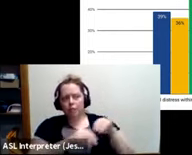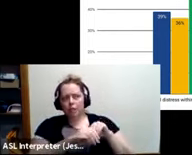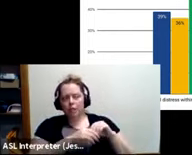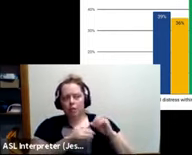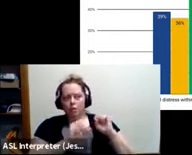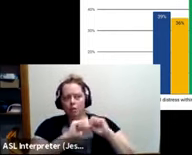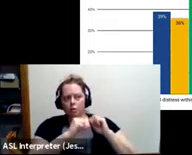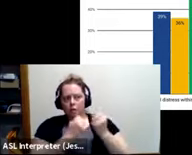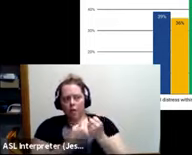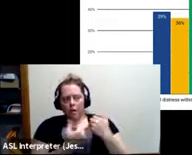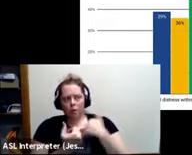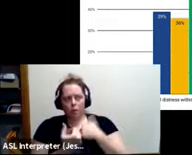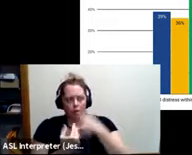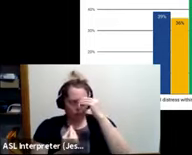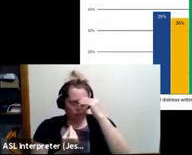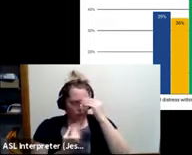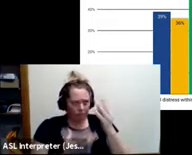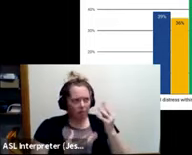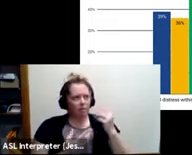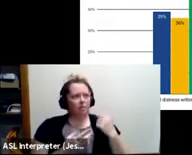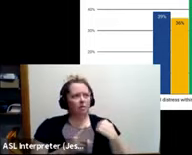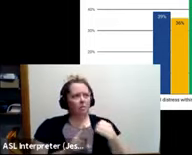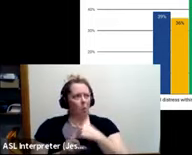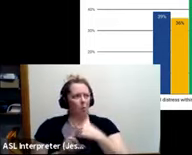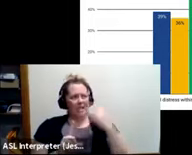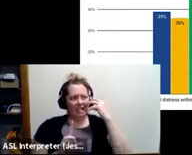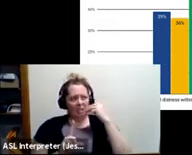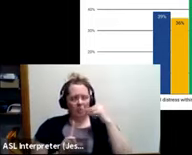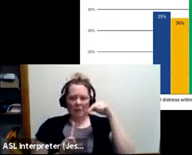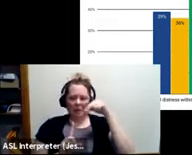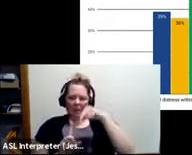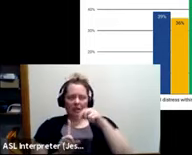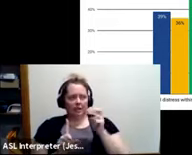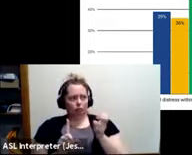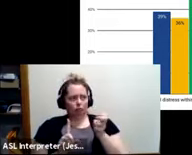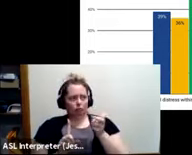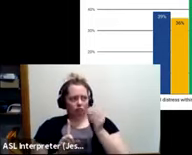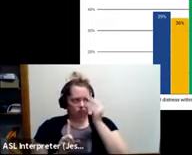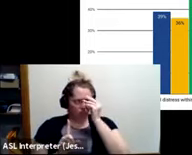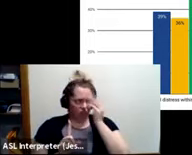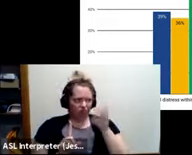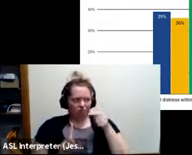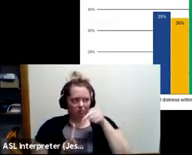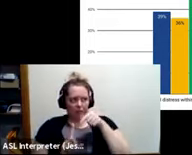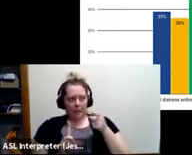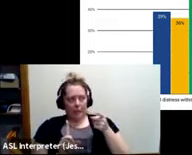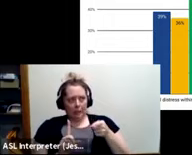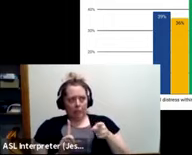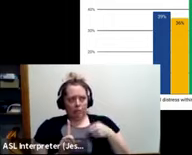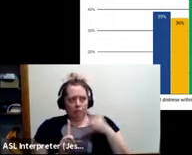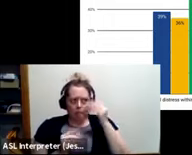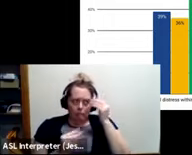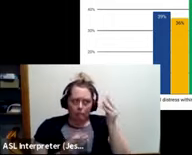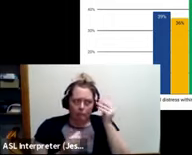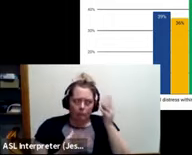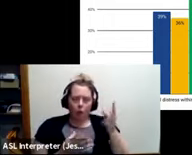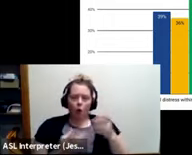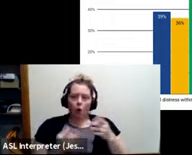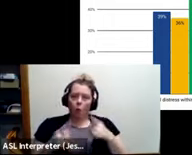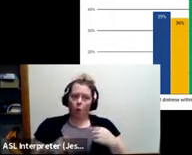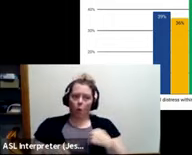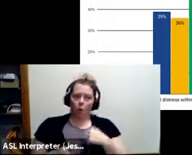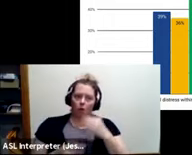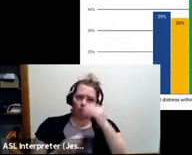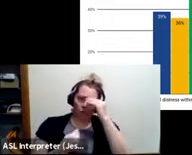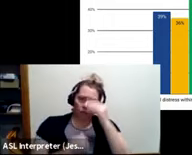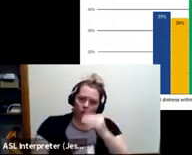experiencing harm by providers, listen to us. And while listening to us, act. We